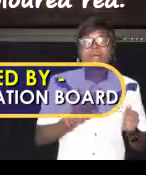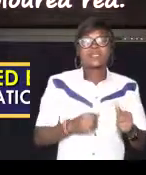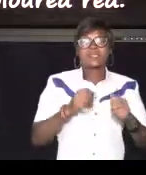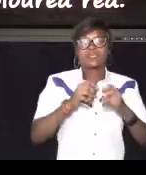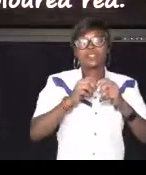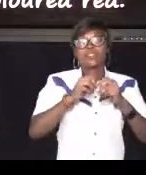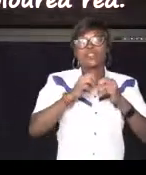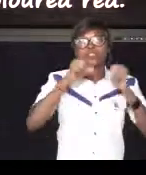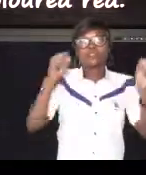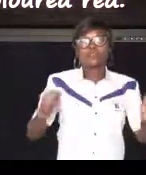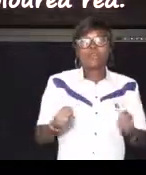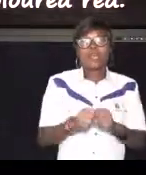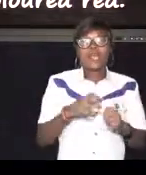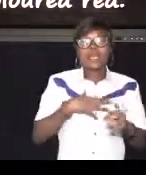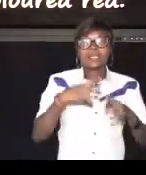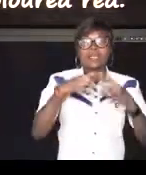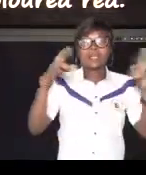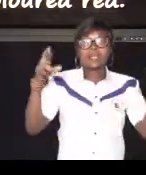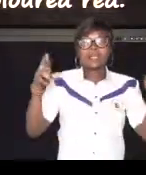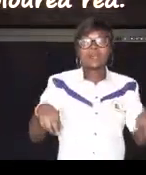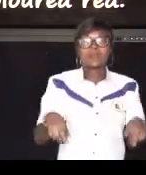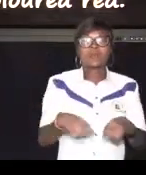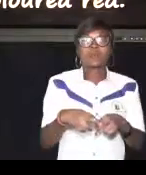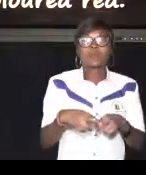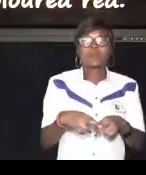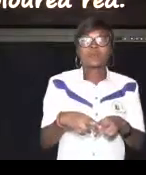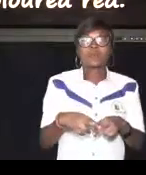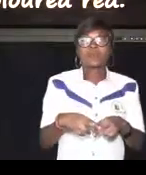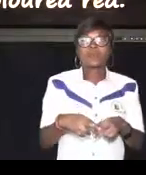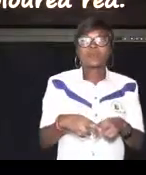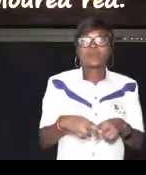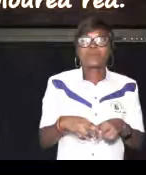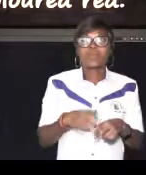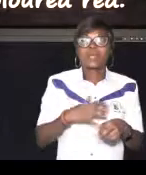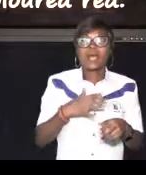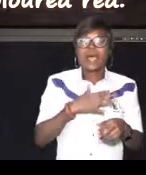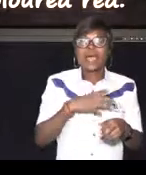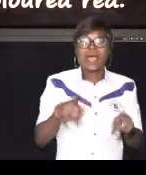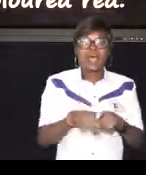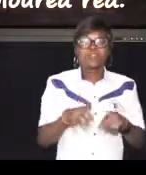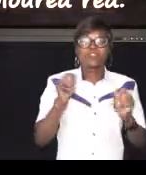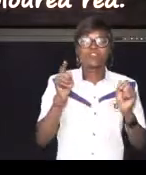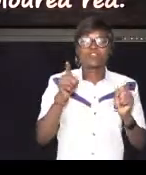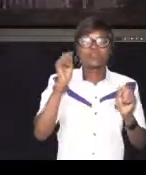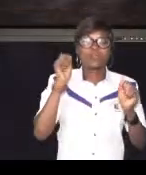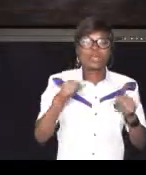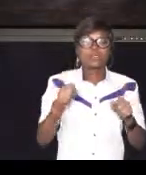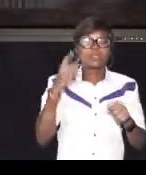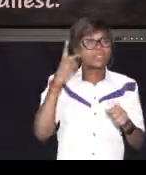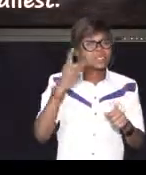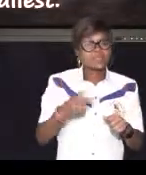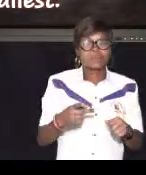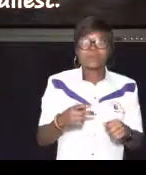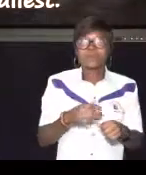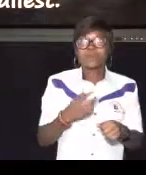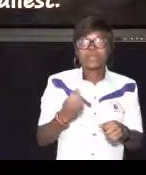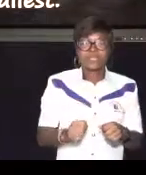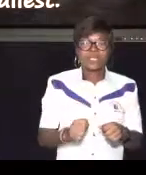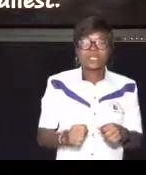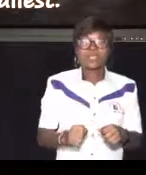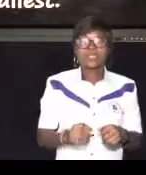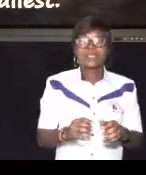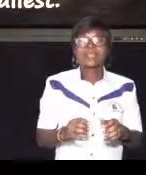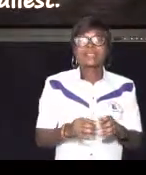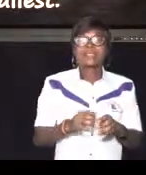square, followed by the rectangle. And that means that the circle is covering the largest space. As you can see in the next diagram, the circle is covering